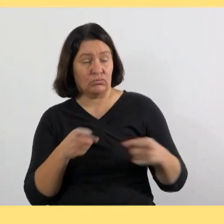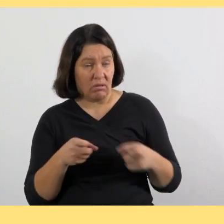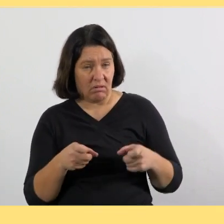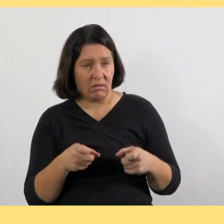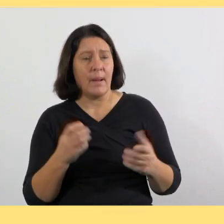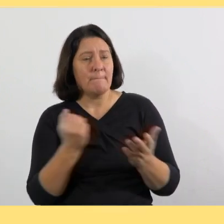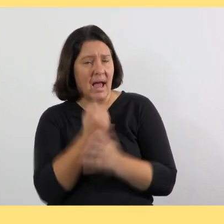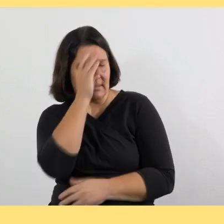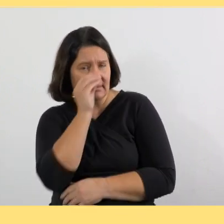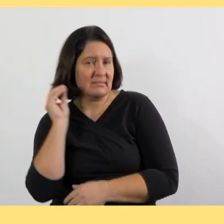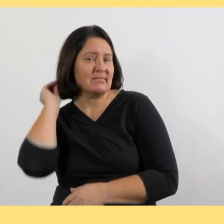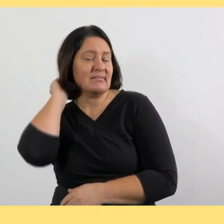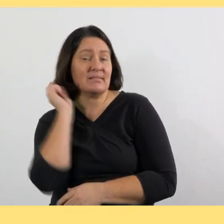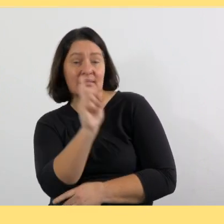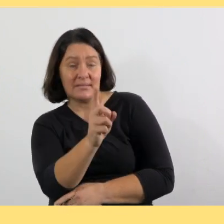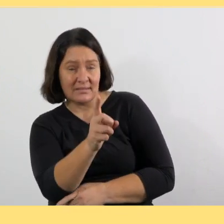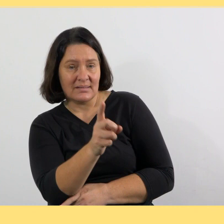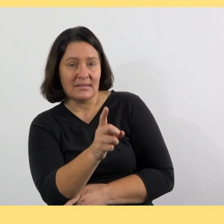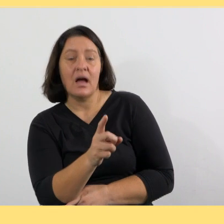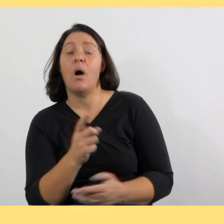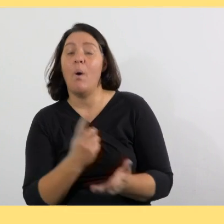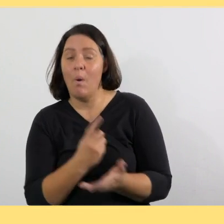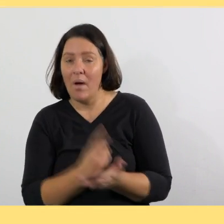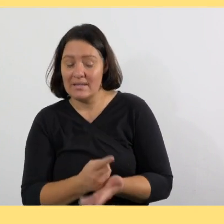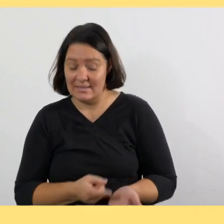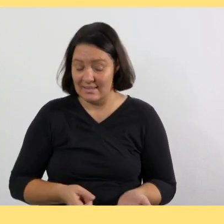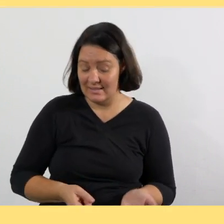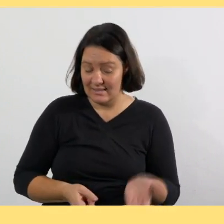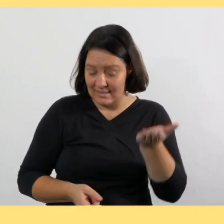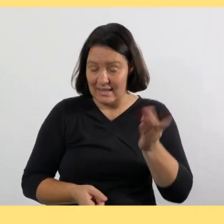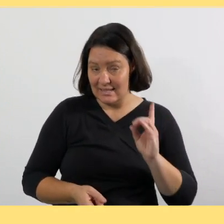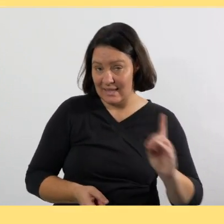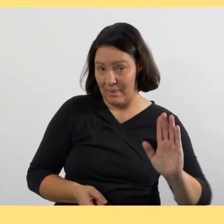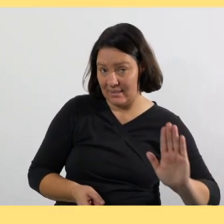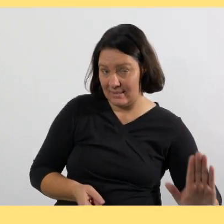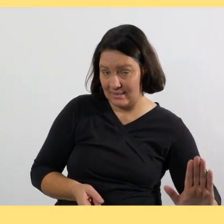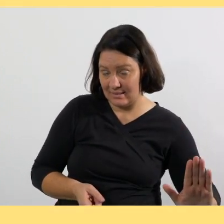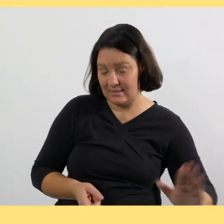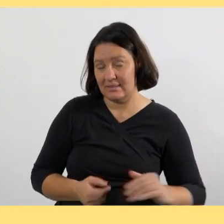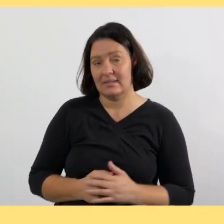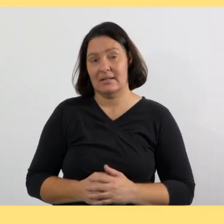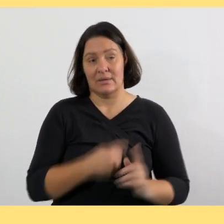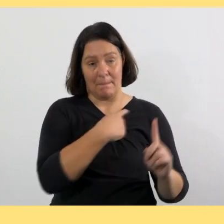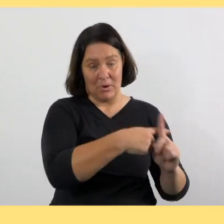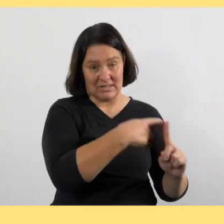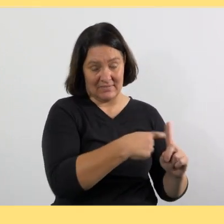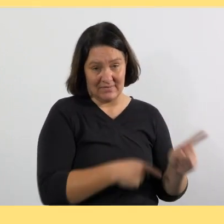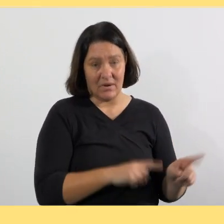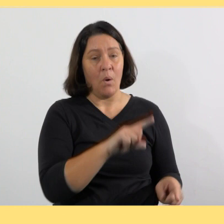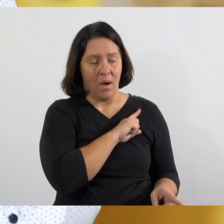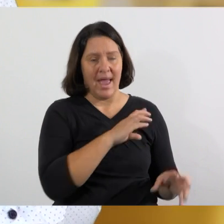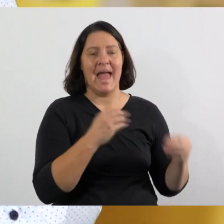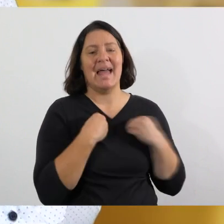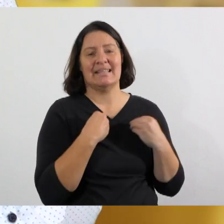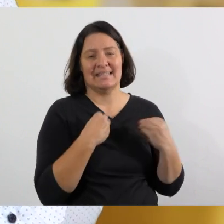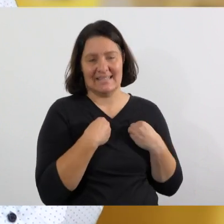control, I have to keep reminding you that my debtors control increases on the debit side, all right, because it